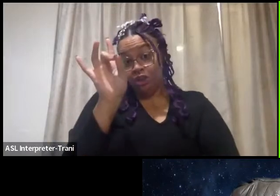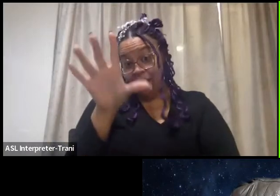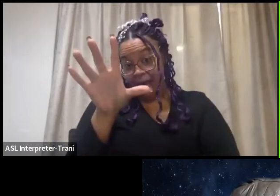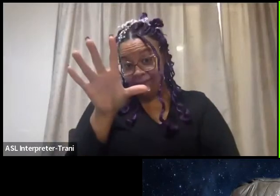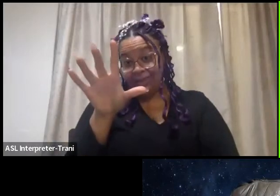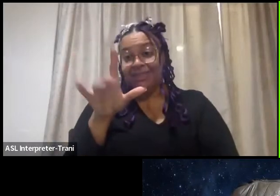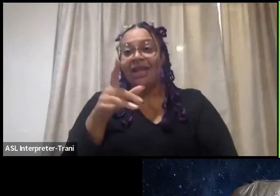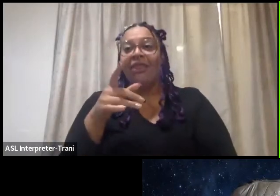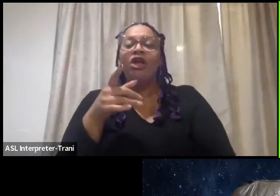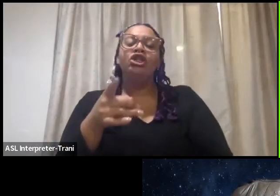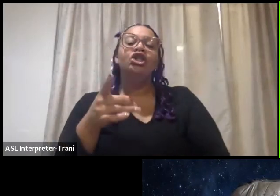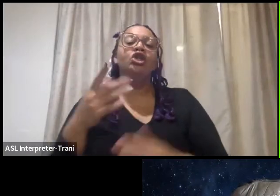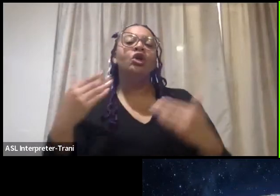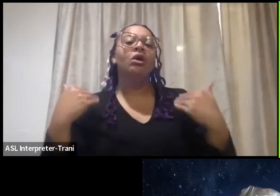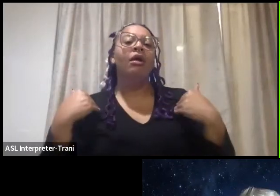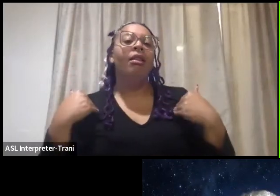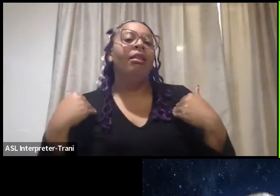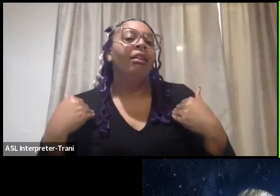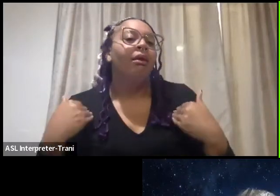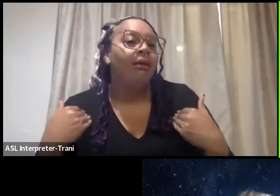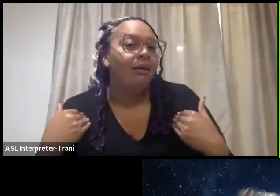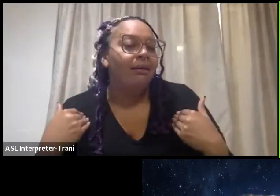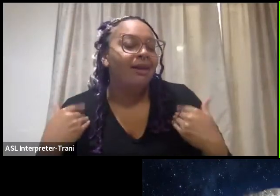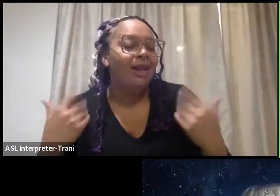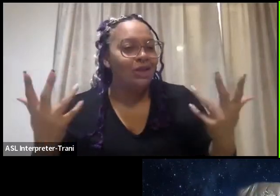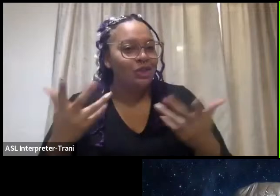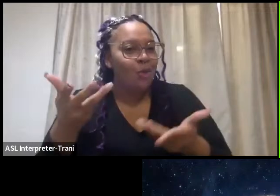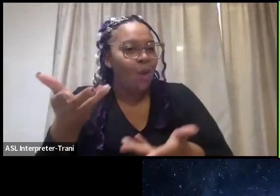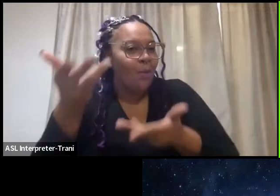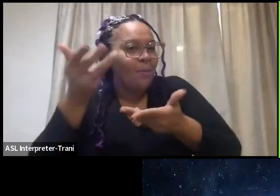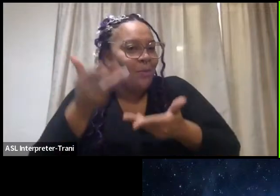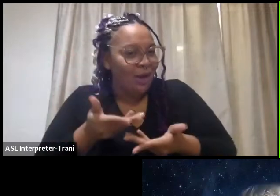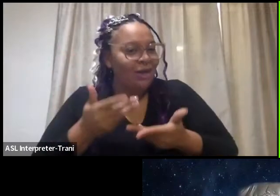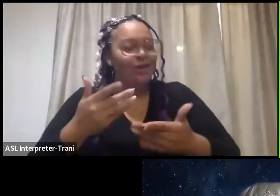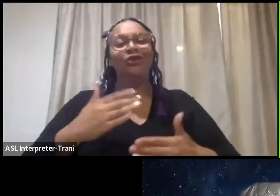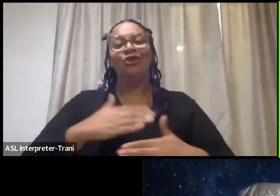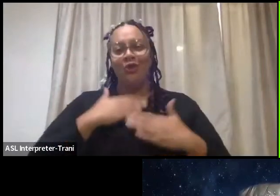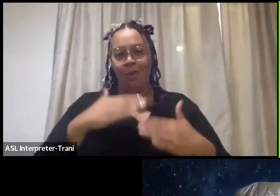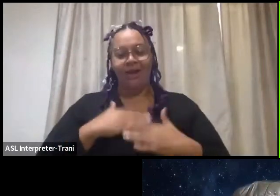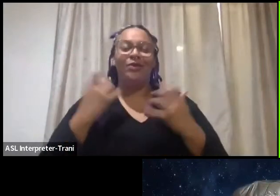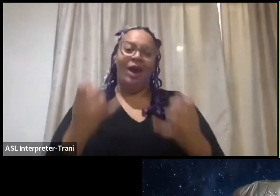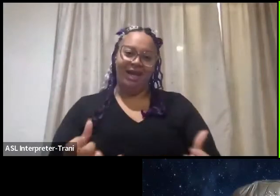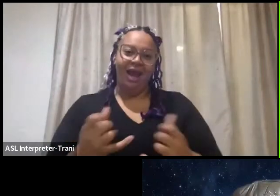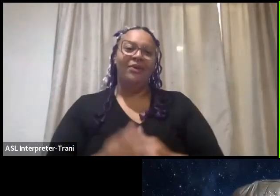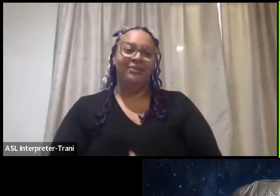lean into what will bring you joy right now.